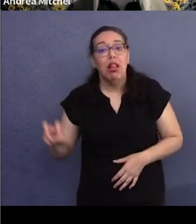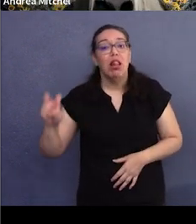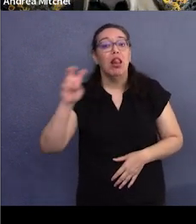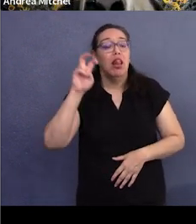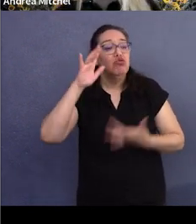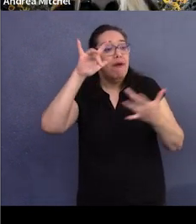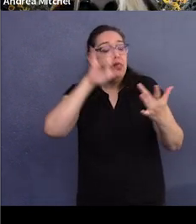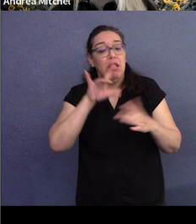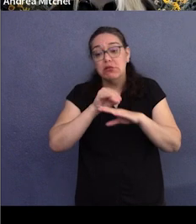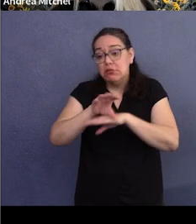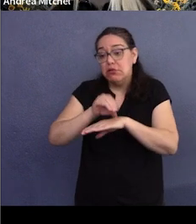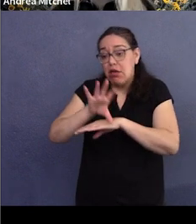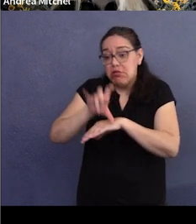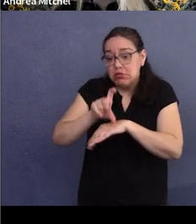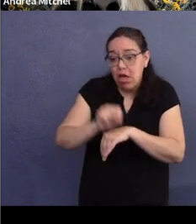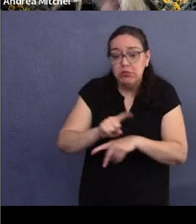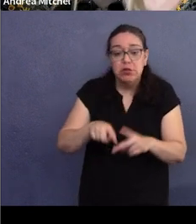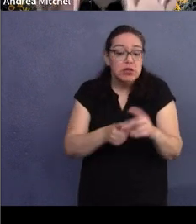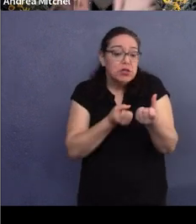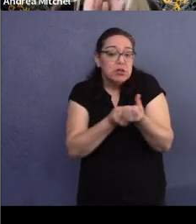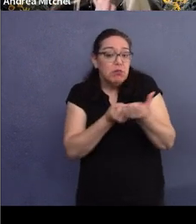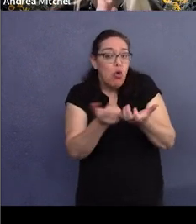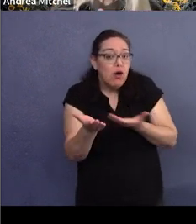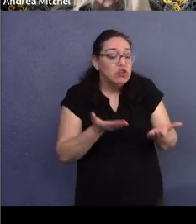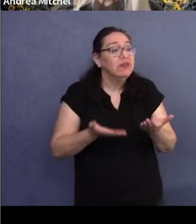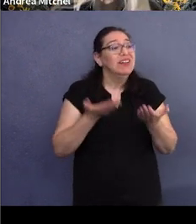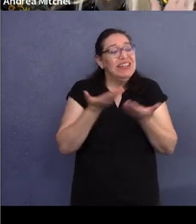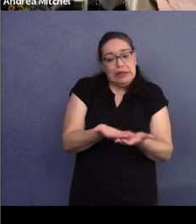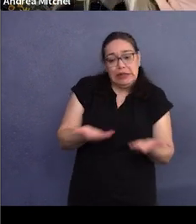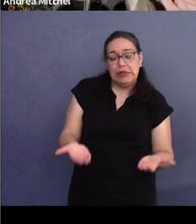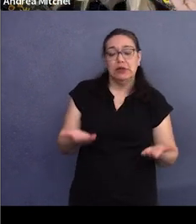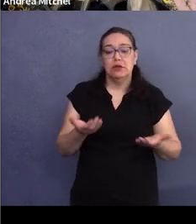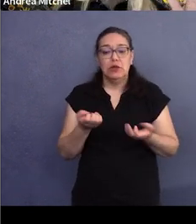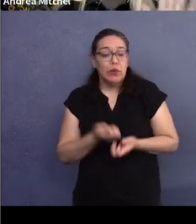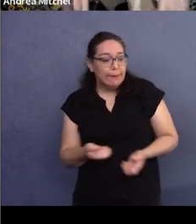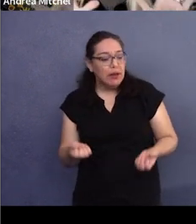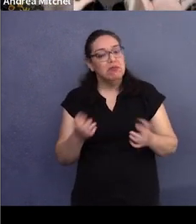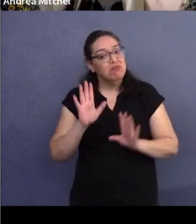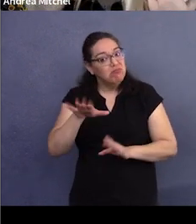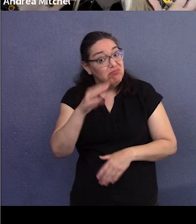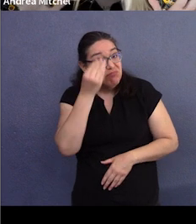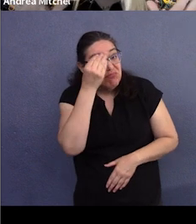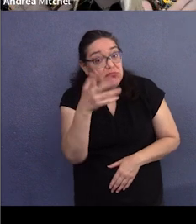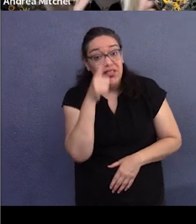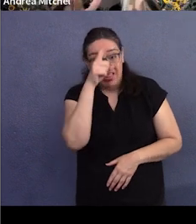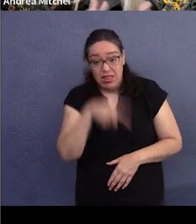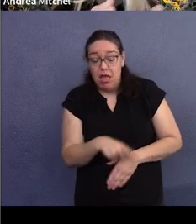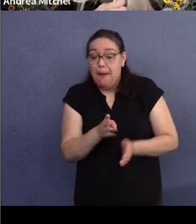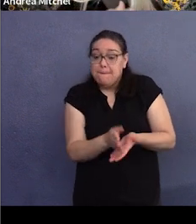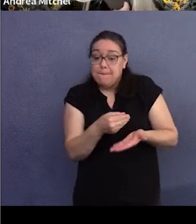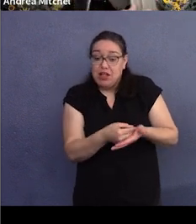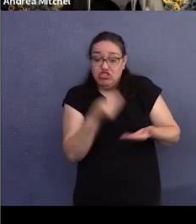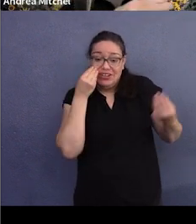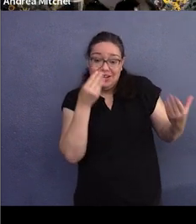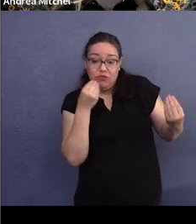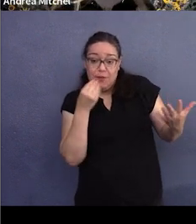consultants, supportive services, equipment, supplies. Now here's one other thing I want to tell you is I'm giving you budget information.